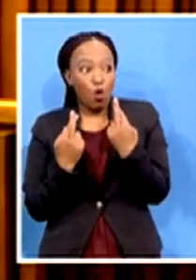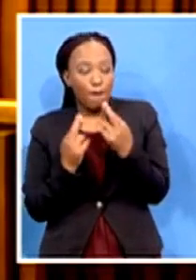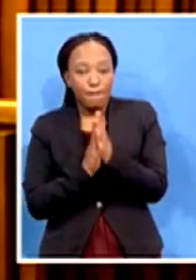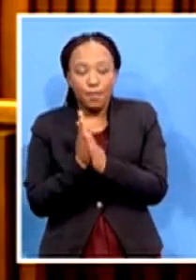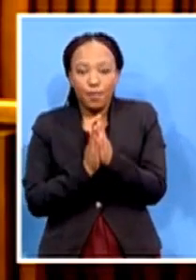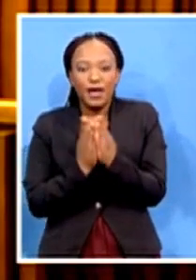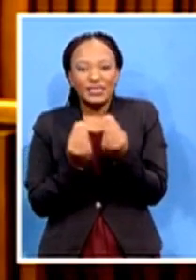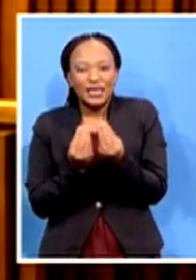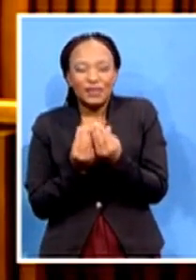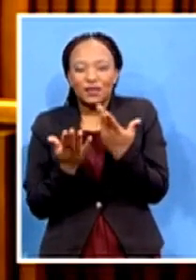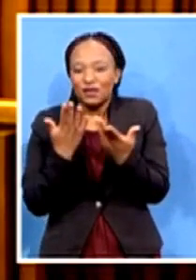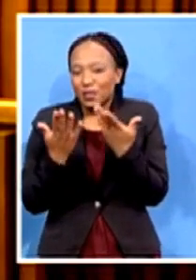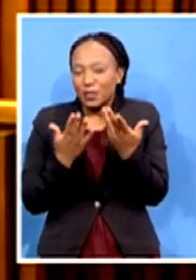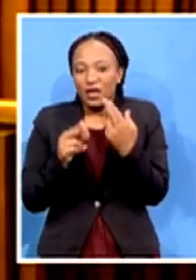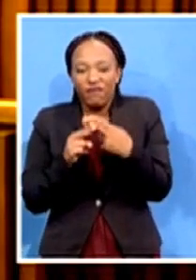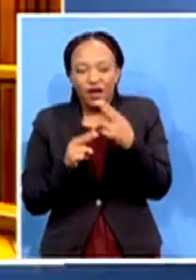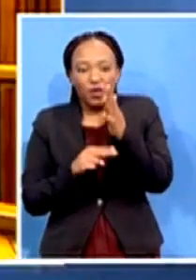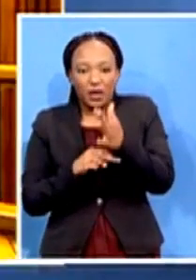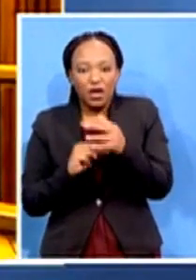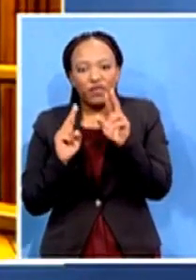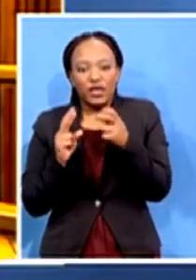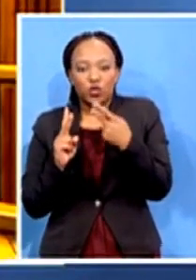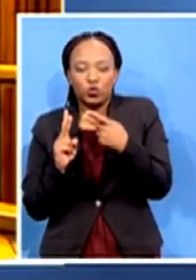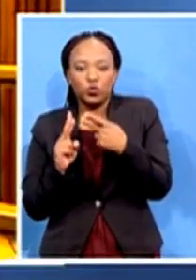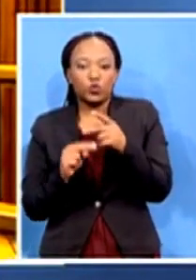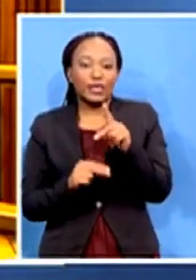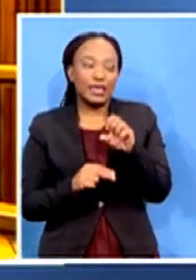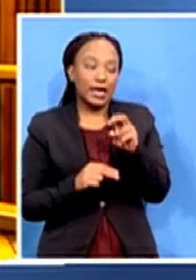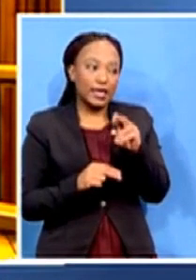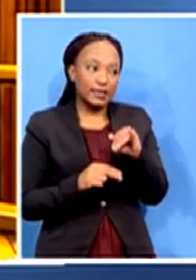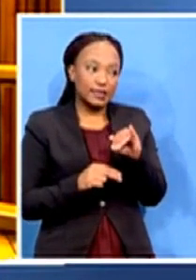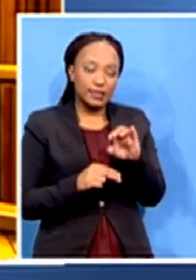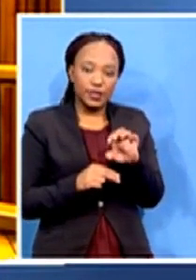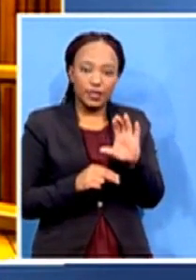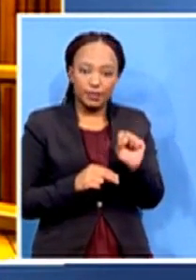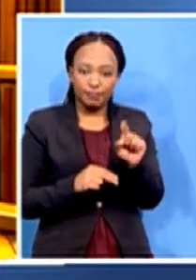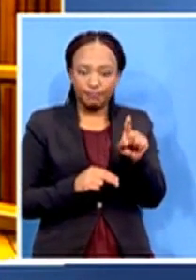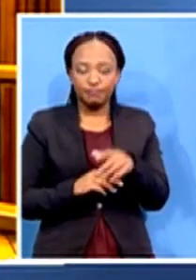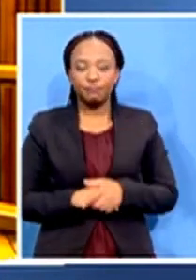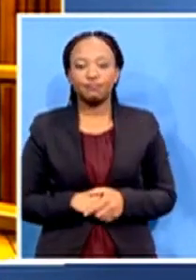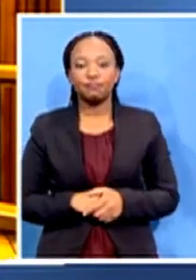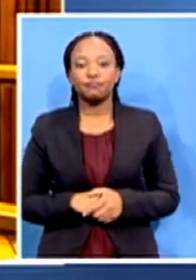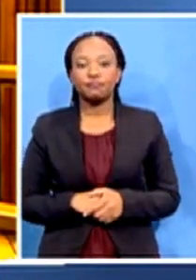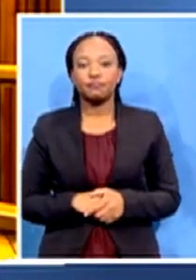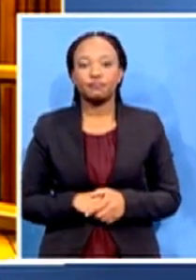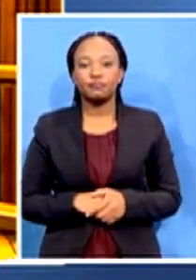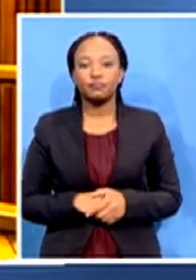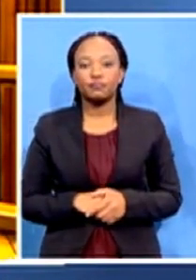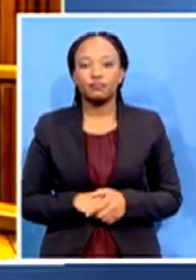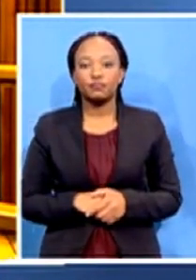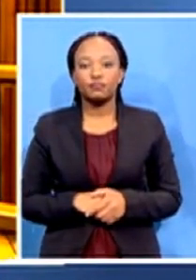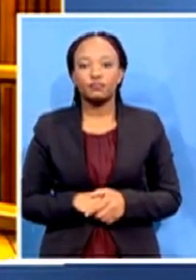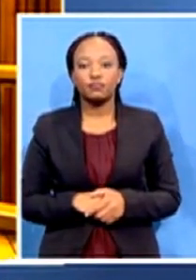this particular issue. Desiree. Chriselda, just as you mentioned, it's been a long-running case. How